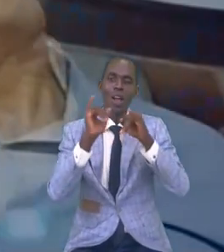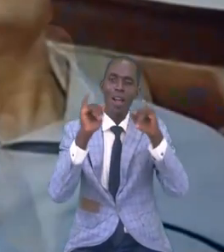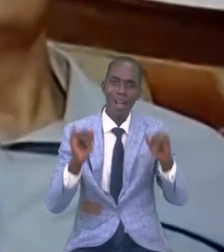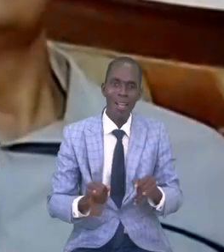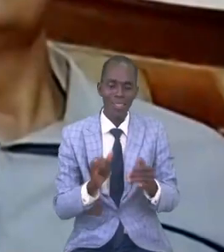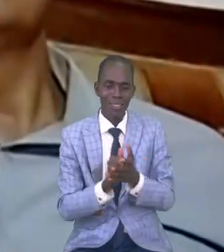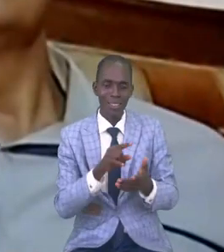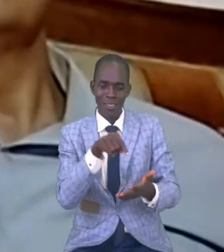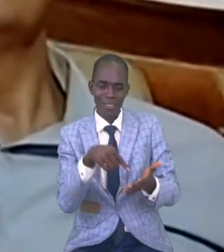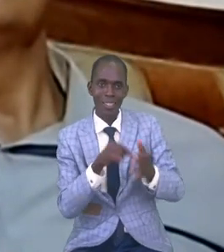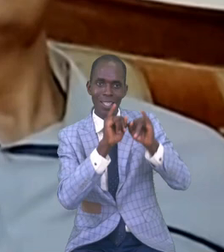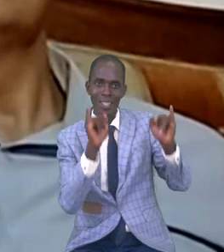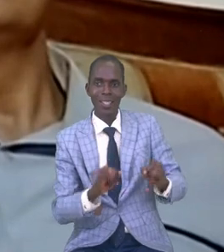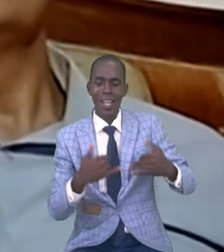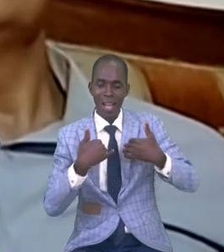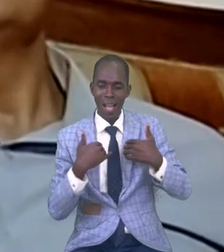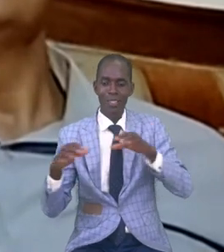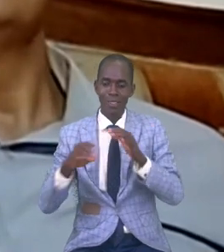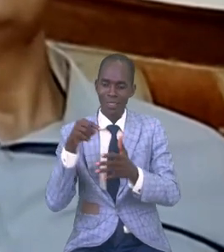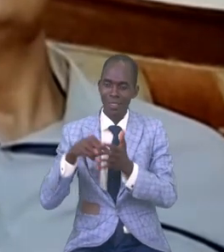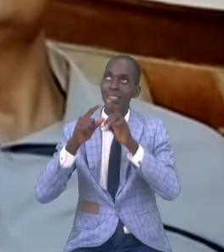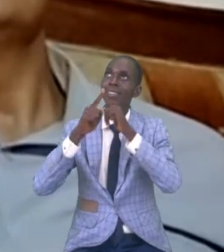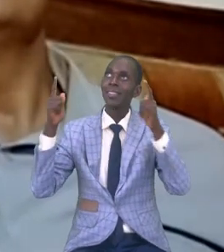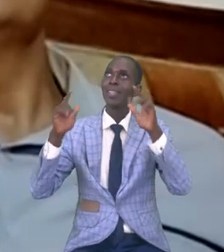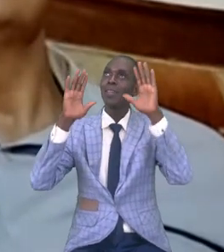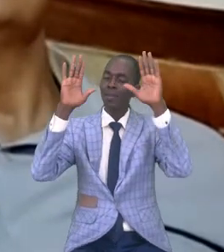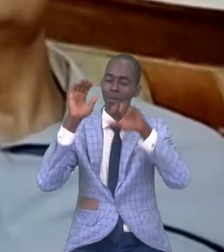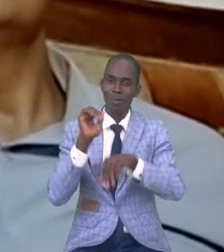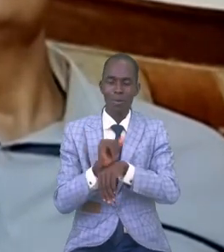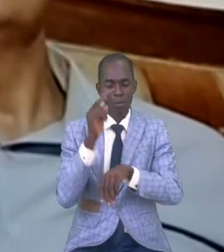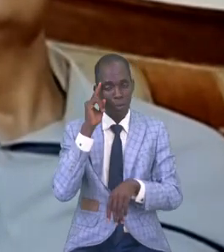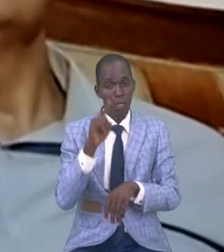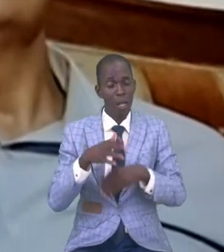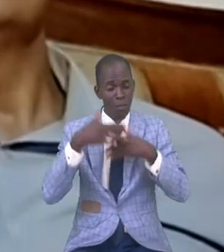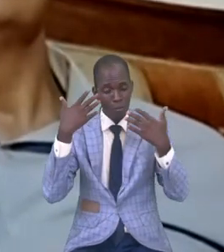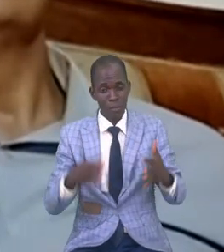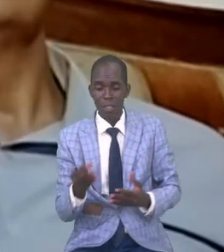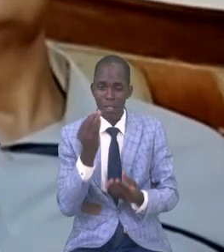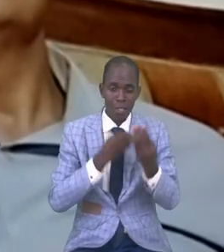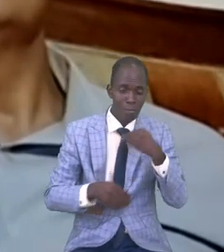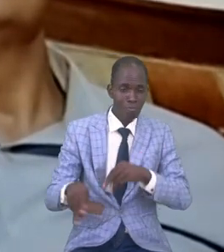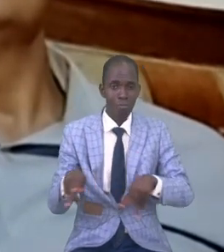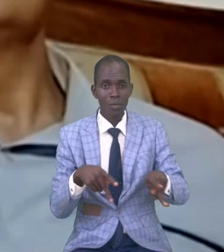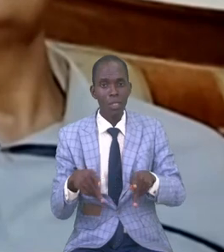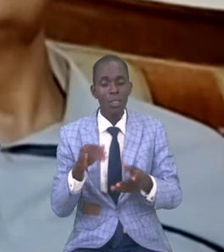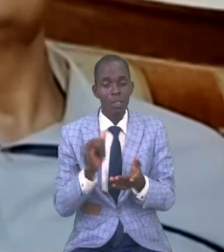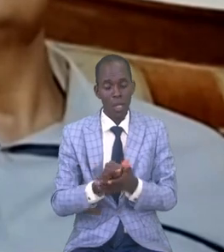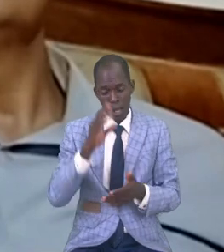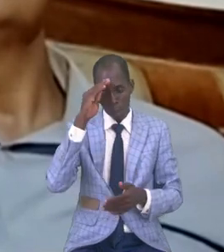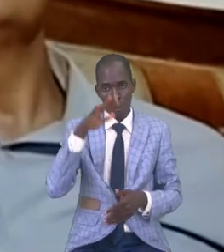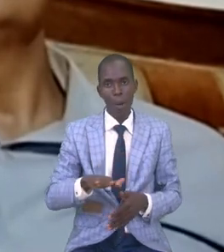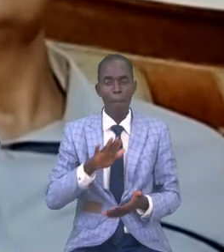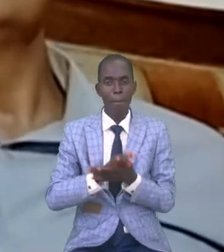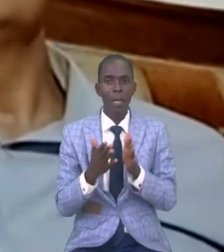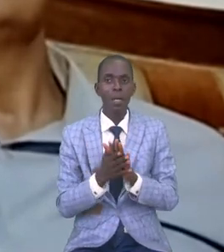done this great miracle for them. As they finished that ceremony, that boy became deaf